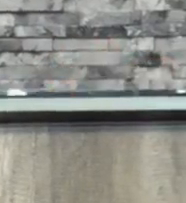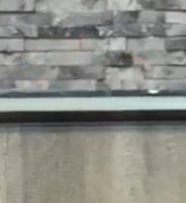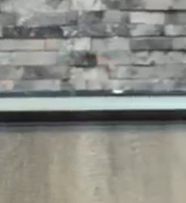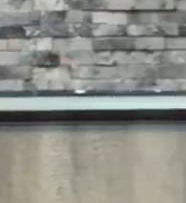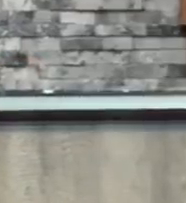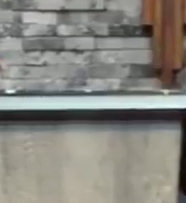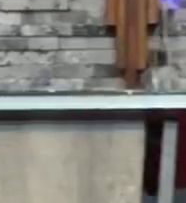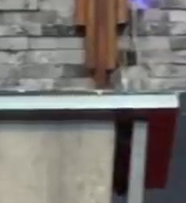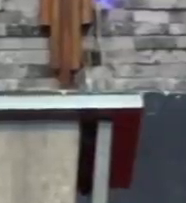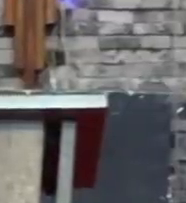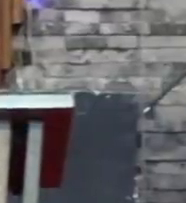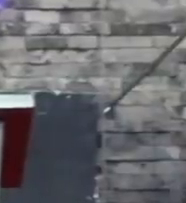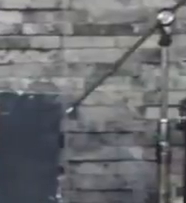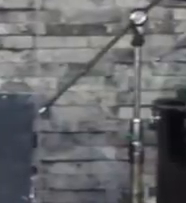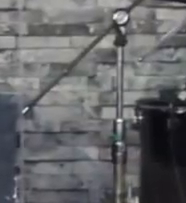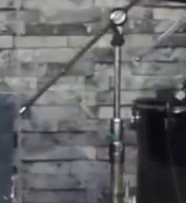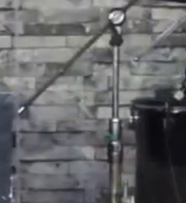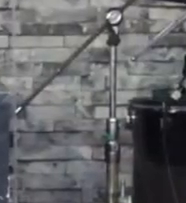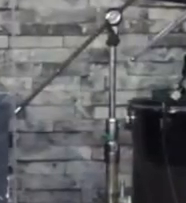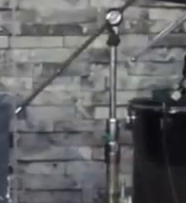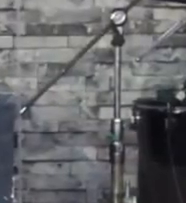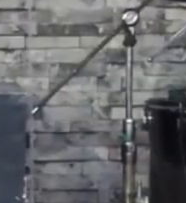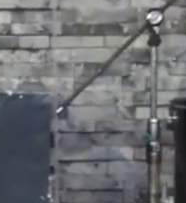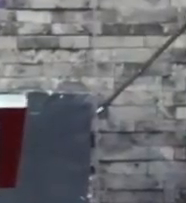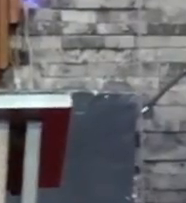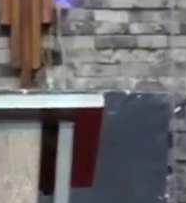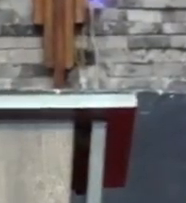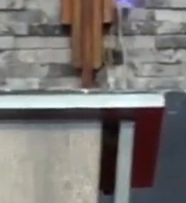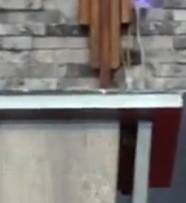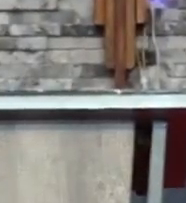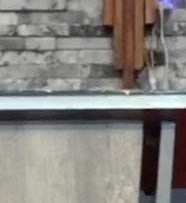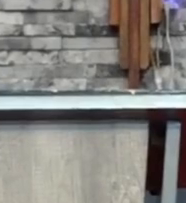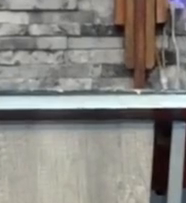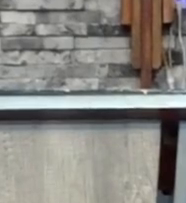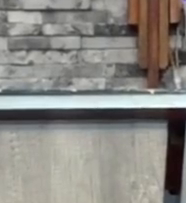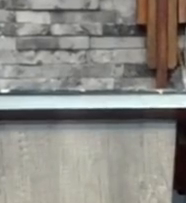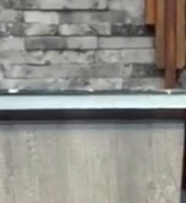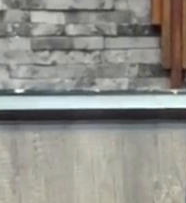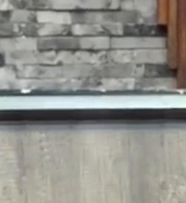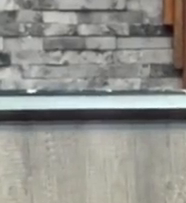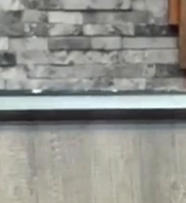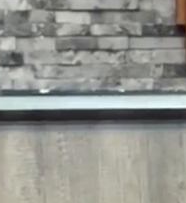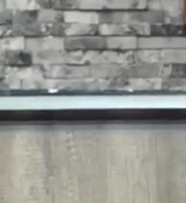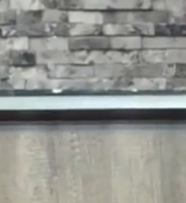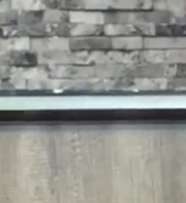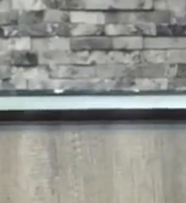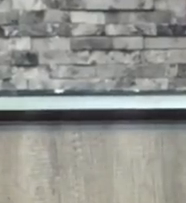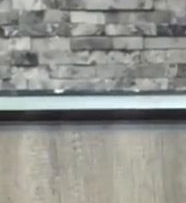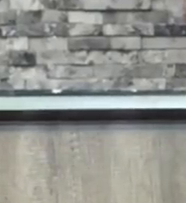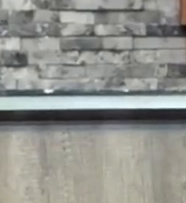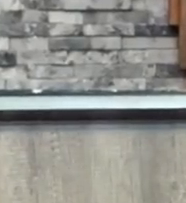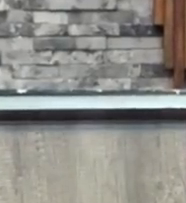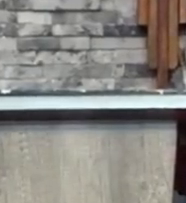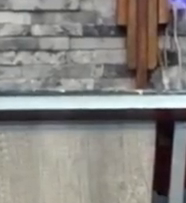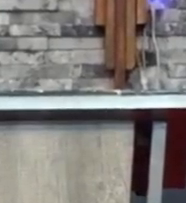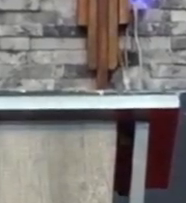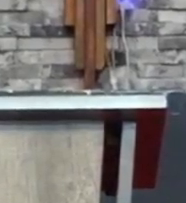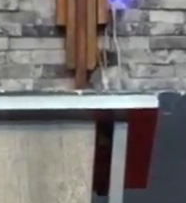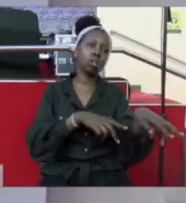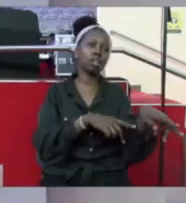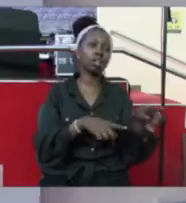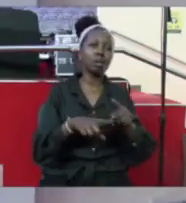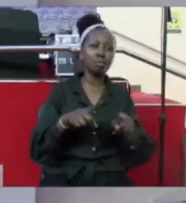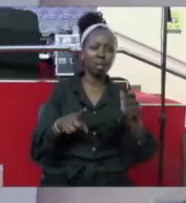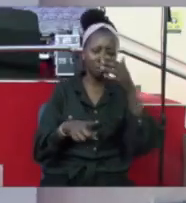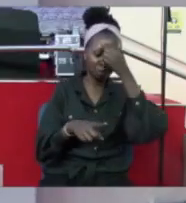just a bother. Wakafikiri kwamba alikuwa tu ni msumbufu. So then they did not talk to him and they just walked. Hivyo hawakumzungumzia wakapita tu. But because they did